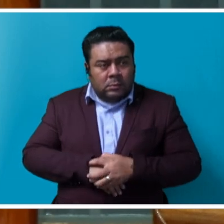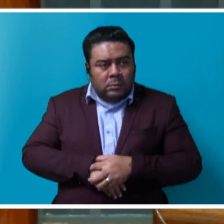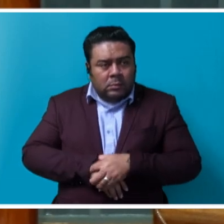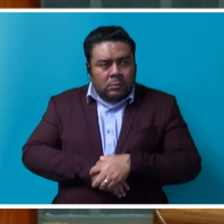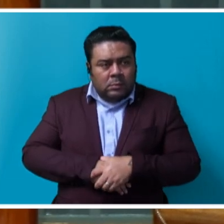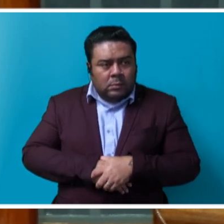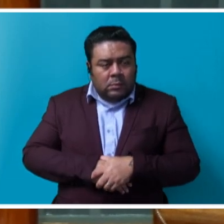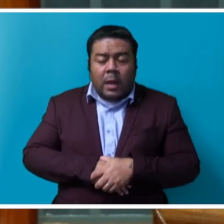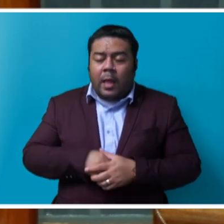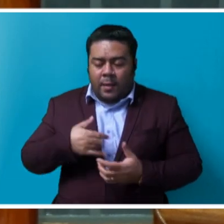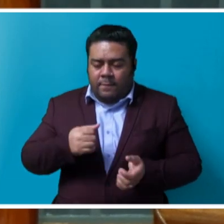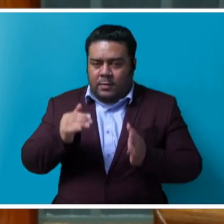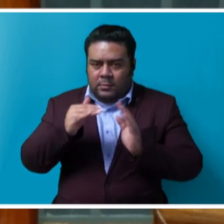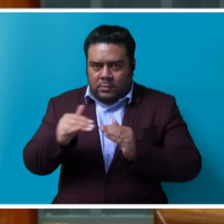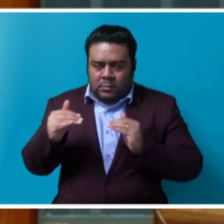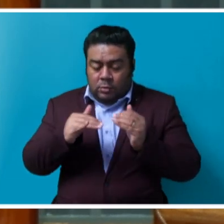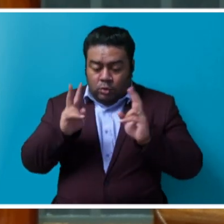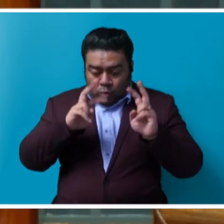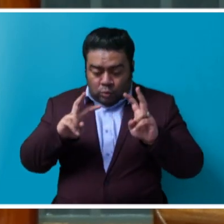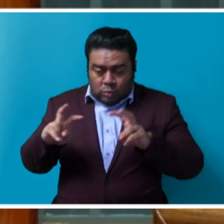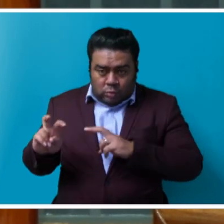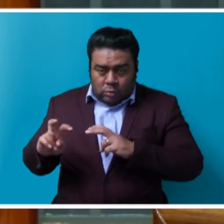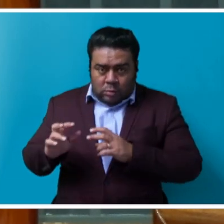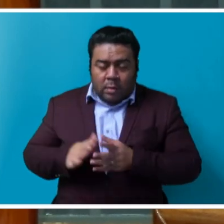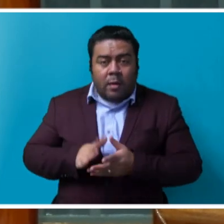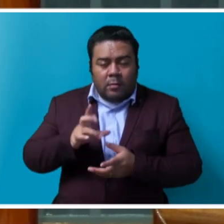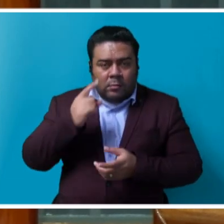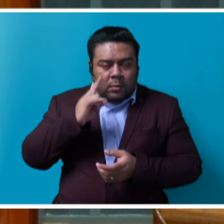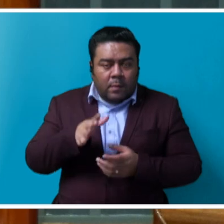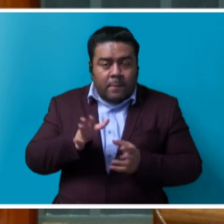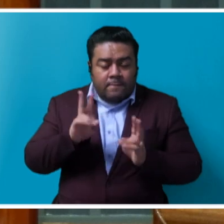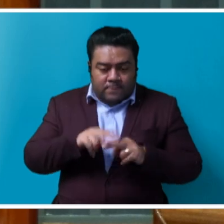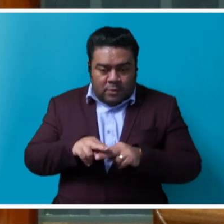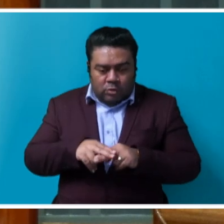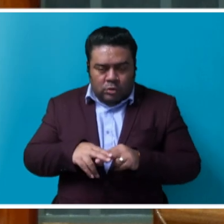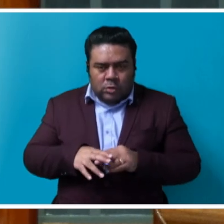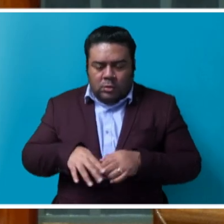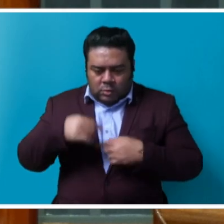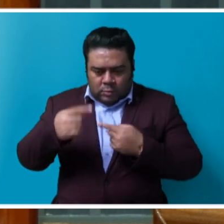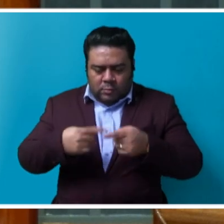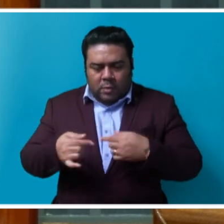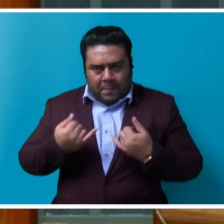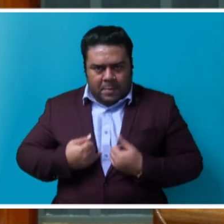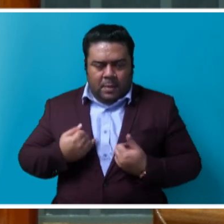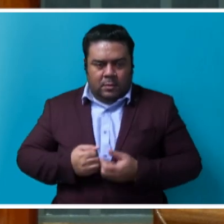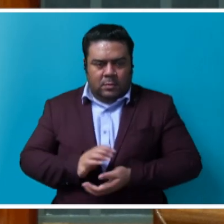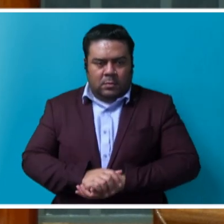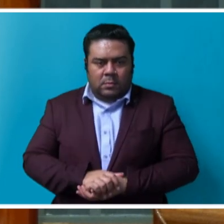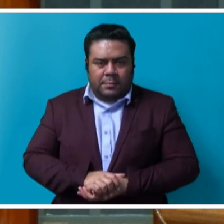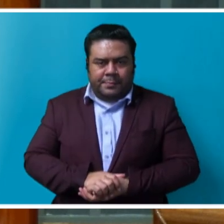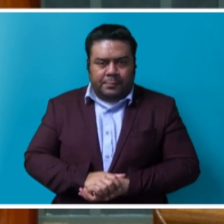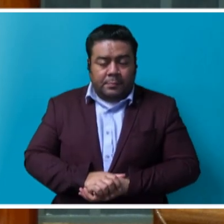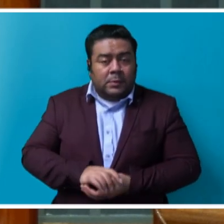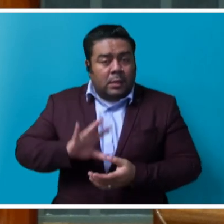being a standard aircraft security search, highlighting that protocols in Fiji are being consistently implemented.